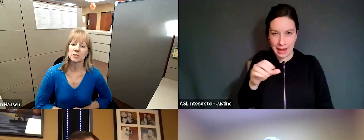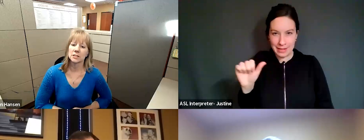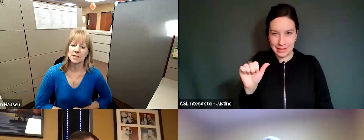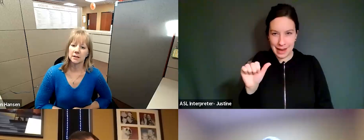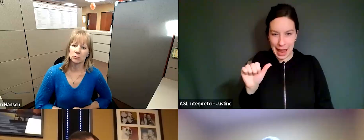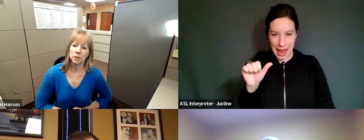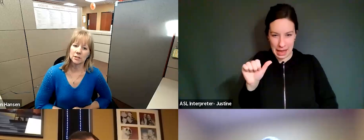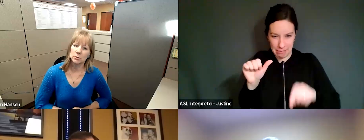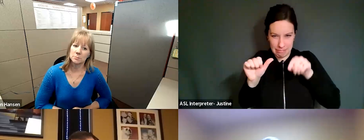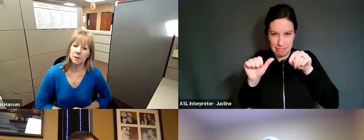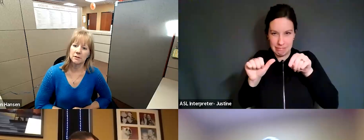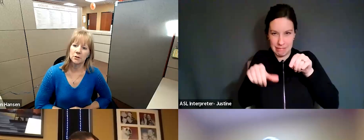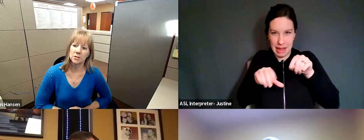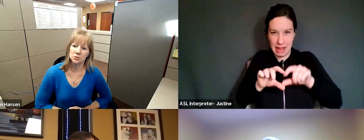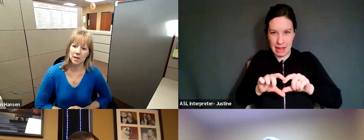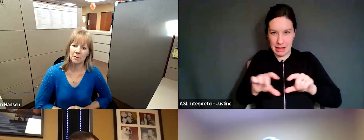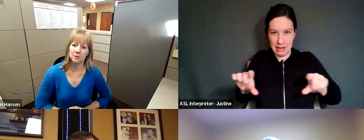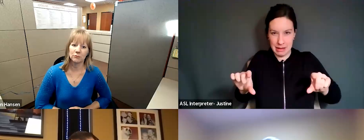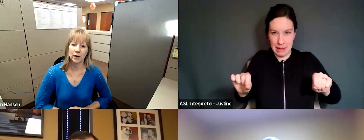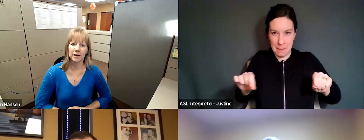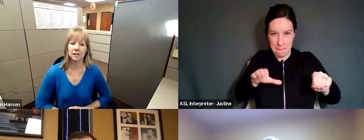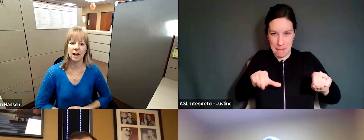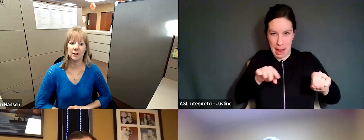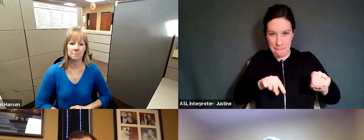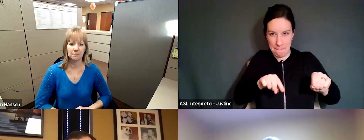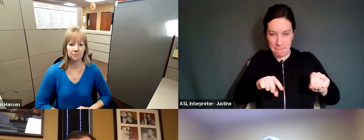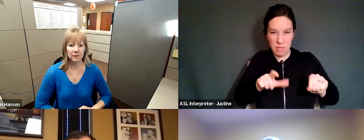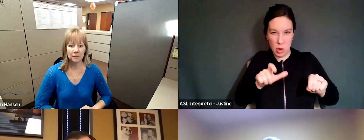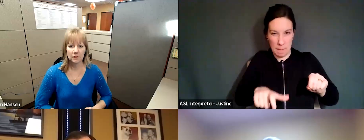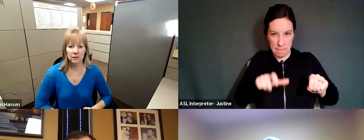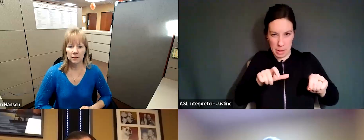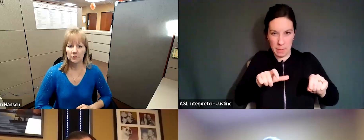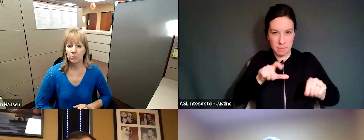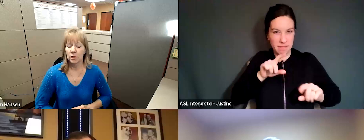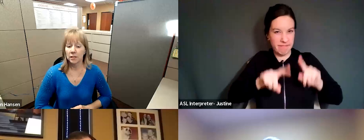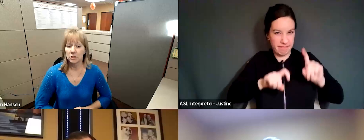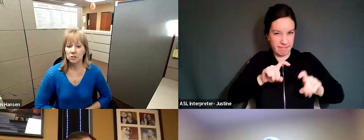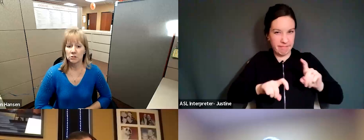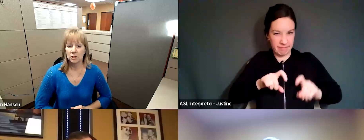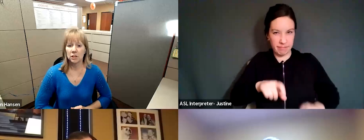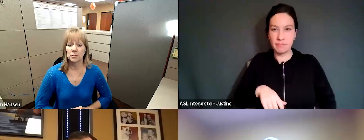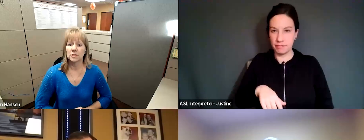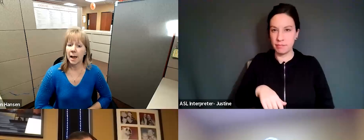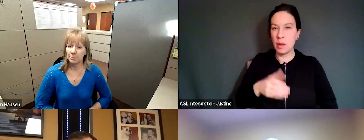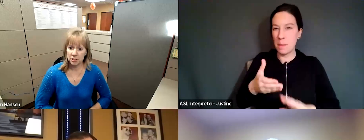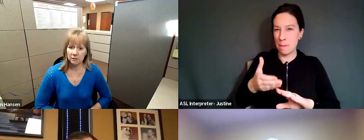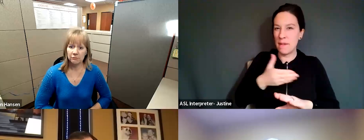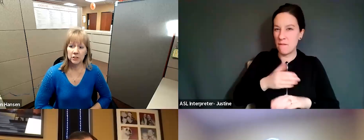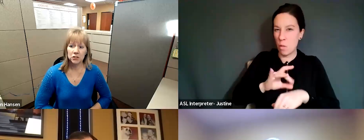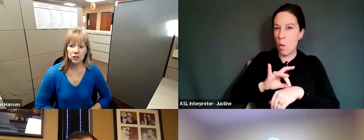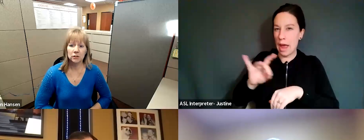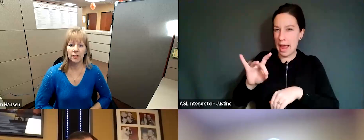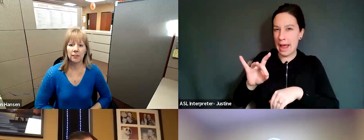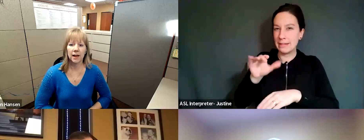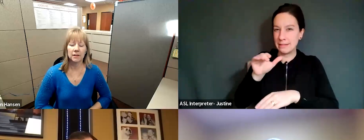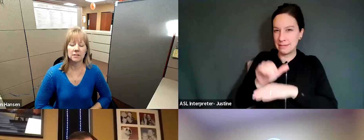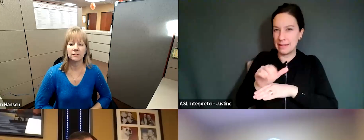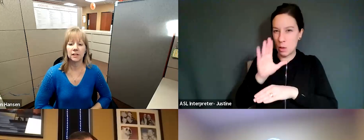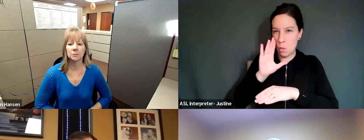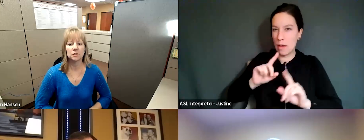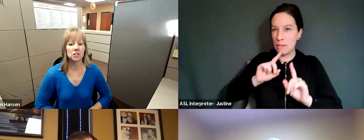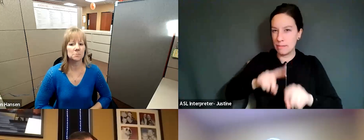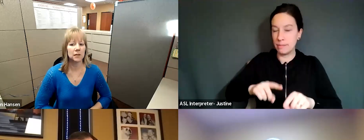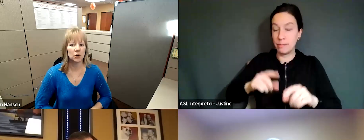your question to send, and we'll get to as many of those as we can before 8 o'clock. If you would like to use the closed captioning feature, that